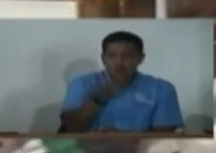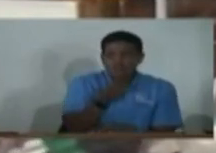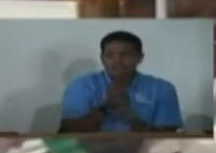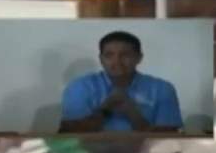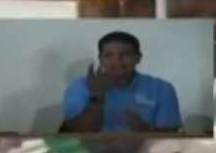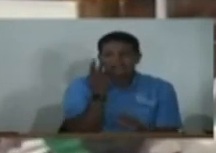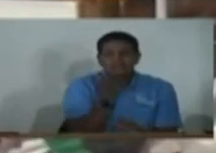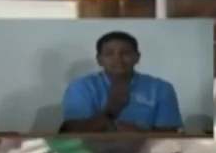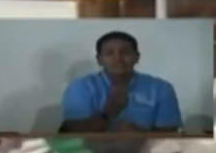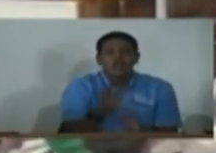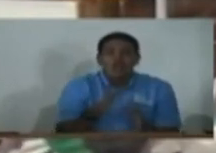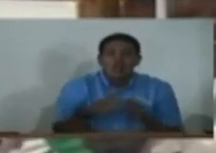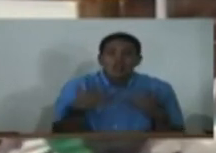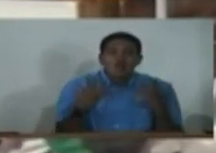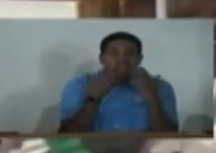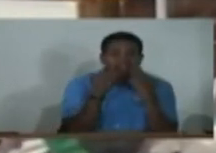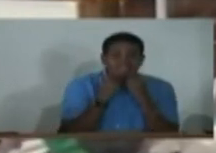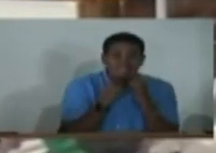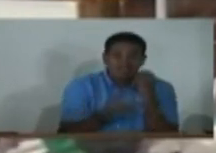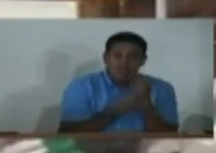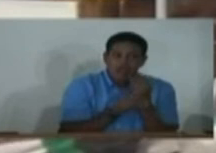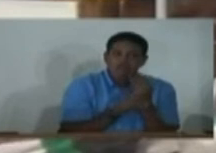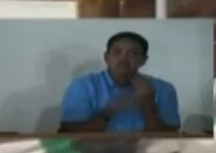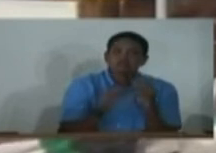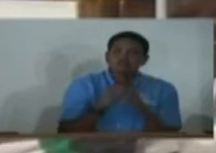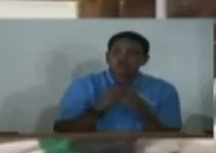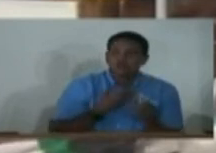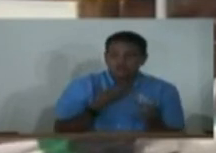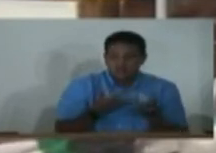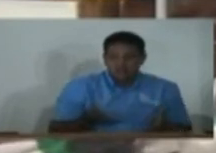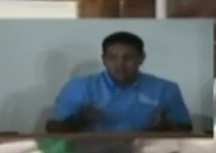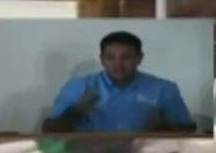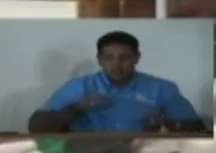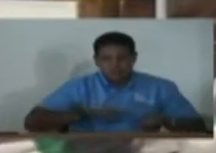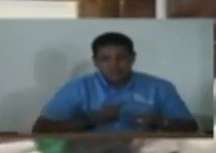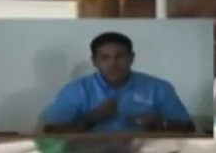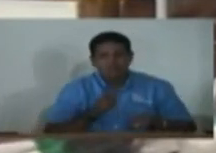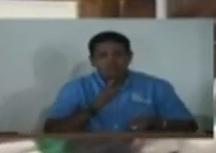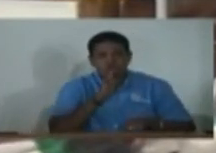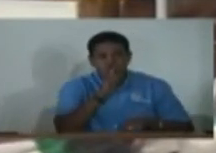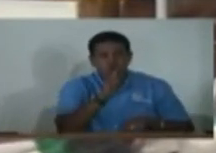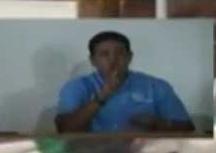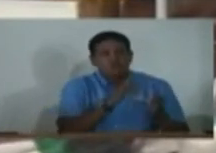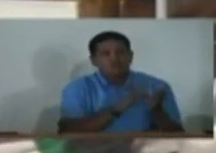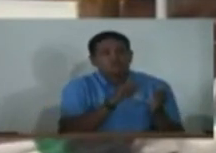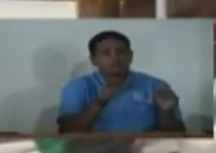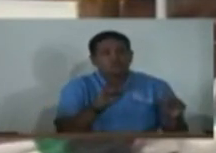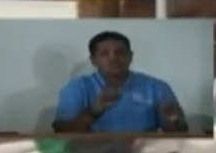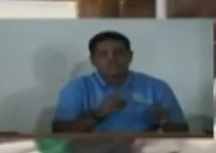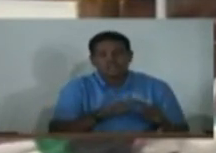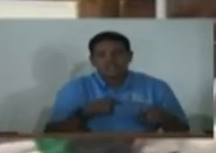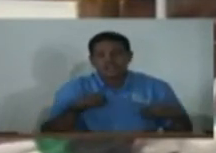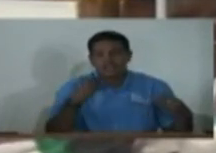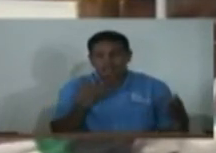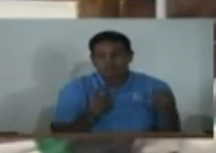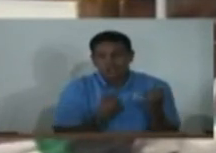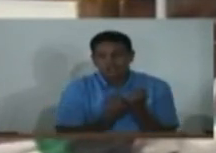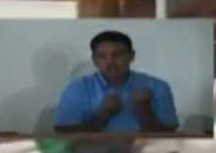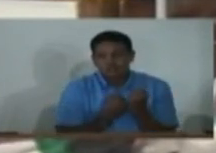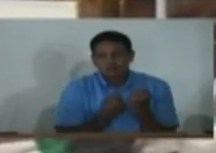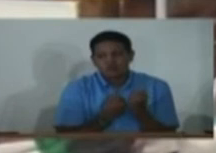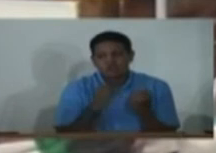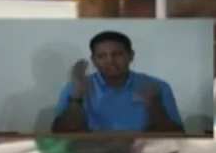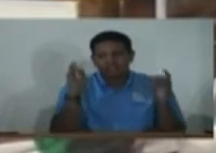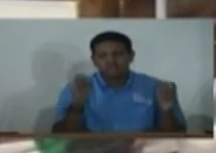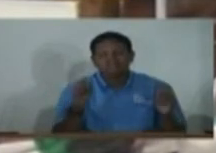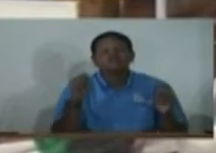see a lot of value coming into our coffers once we start to truly exploit the potential. But I just want to lend my support, Madam Speaker,